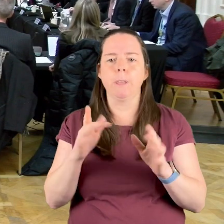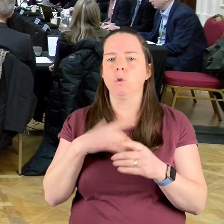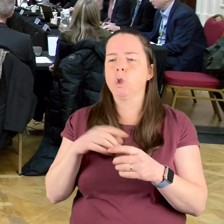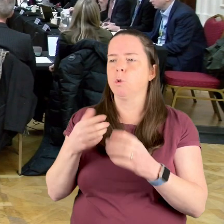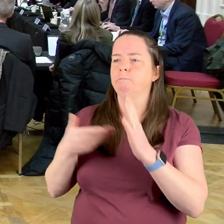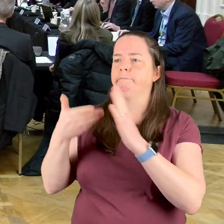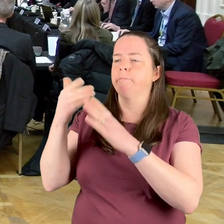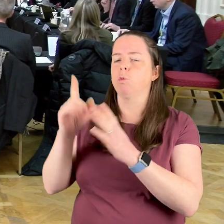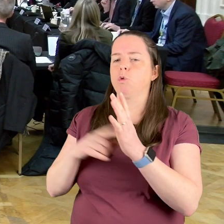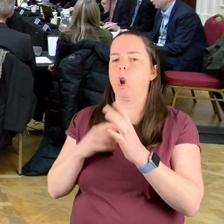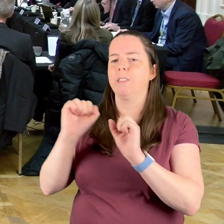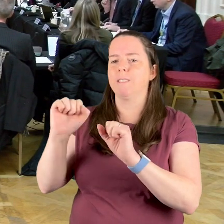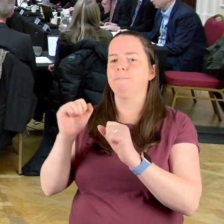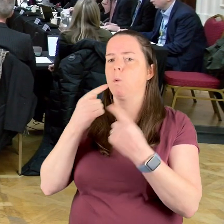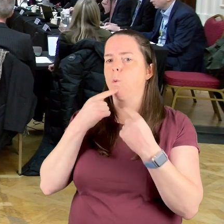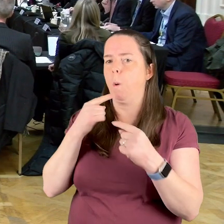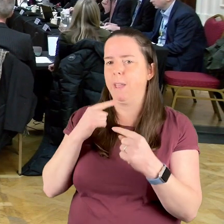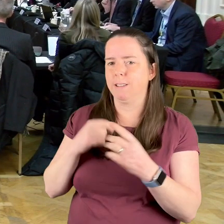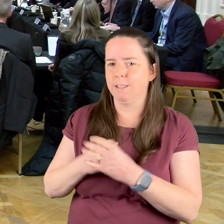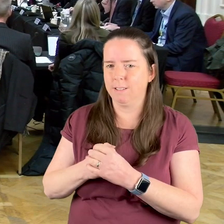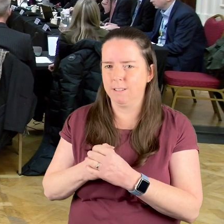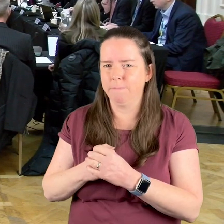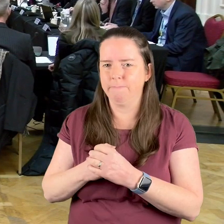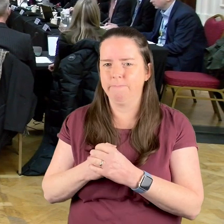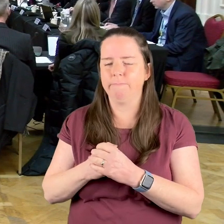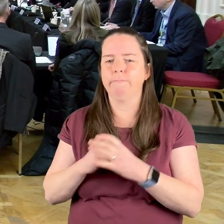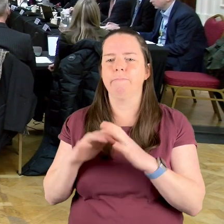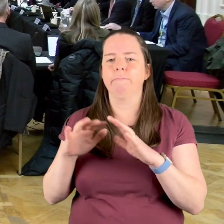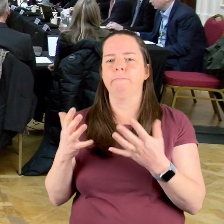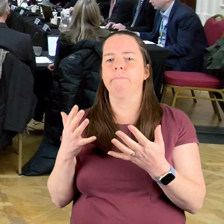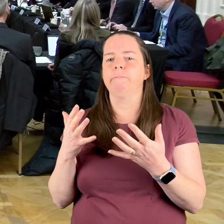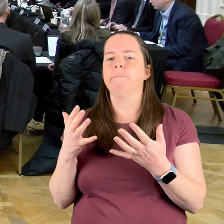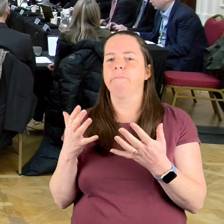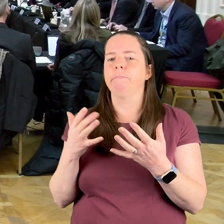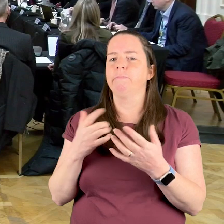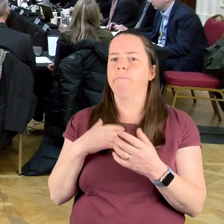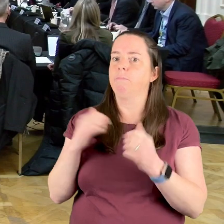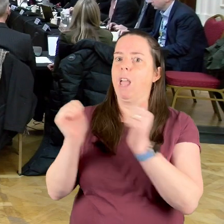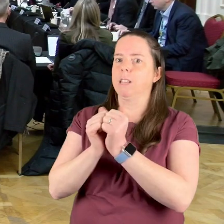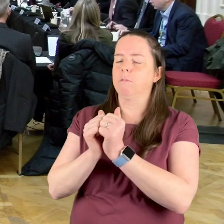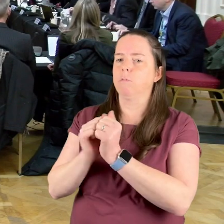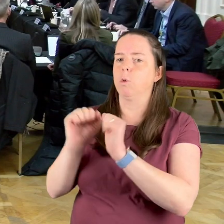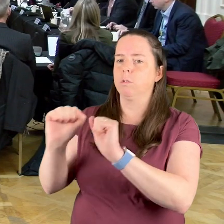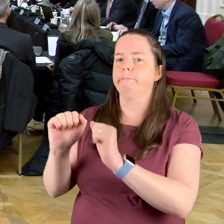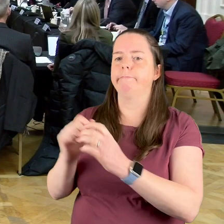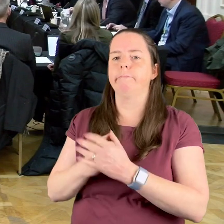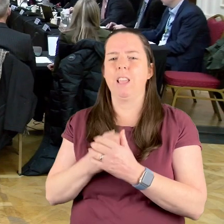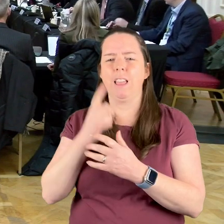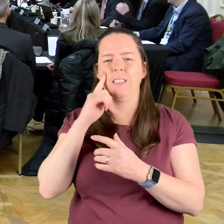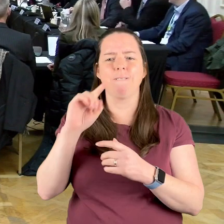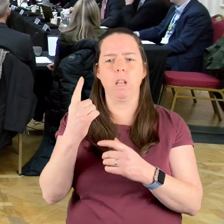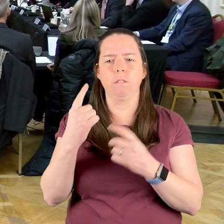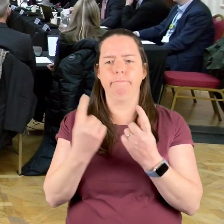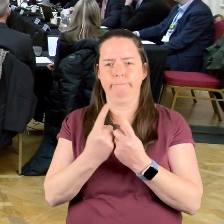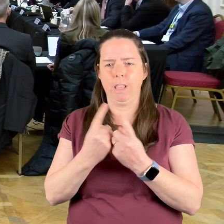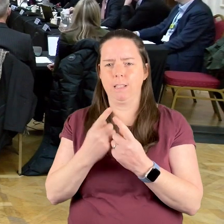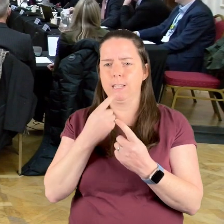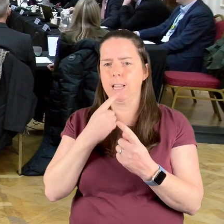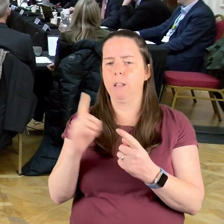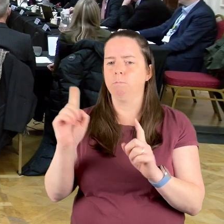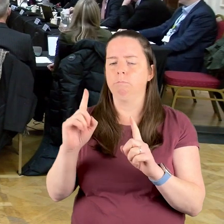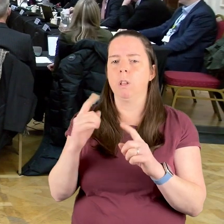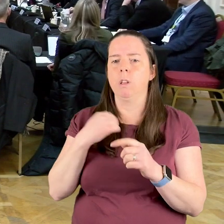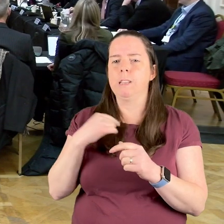just to add a bit to Jonathan's comments, which I'd endorse. I think the first thing to say is we need